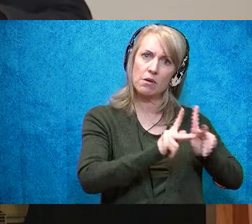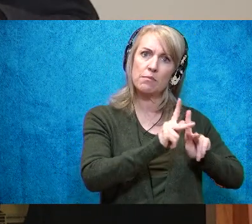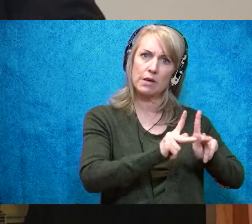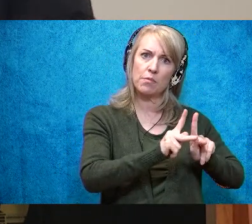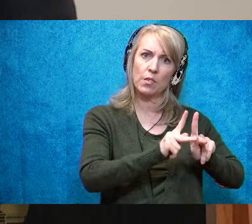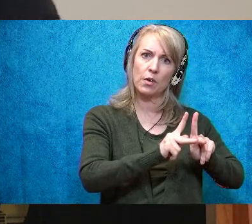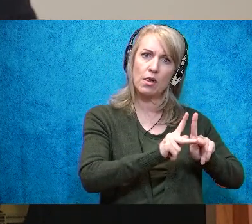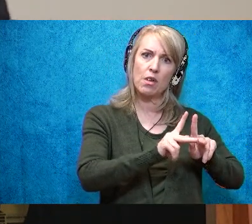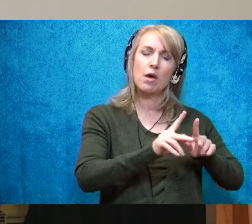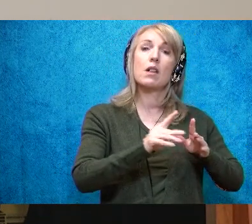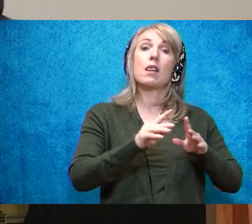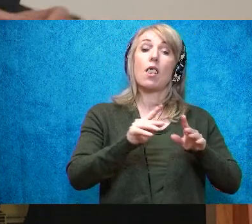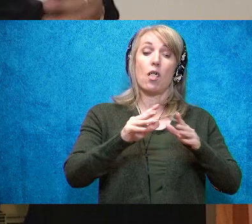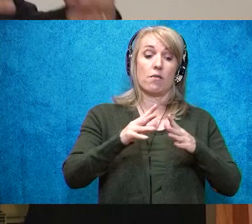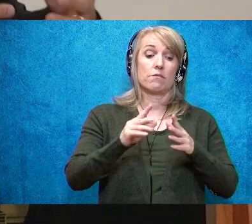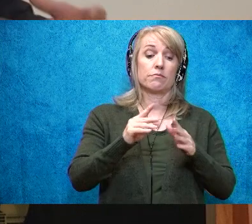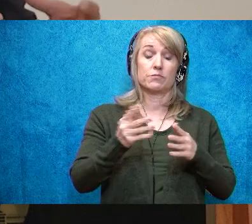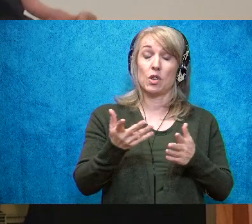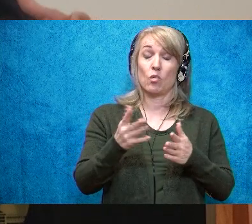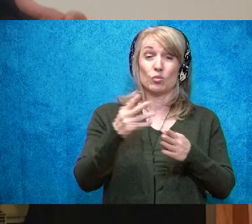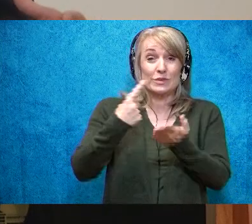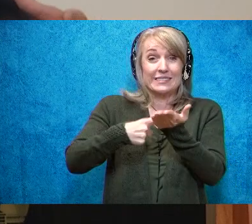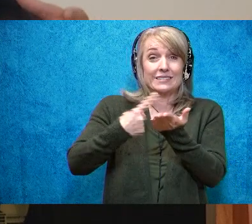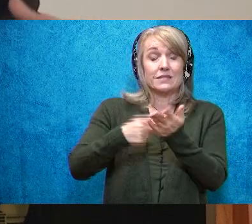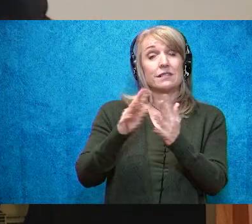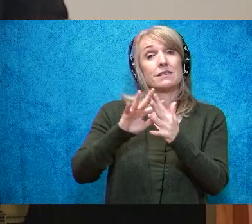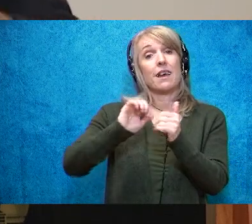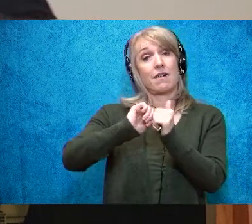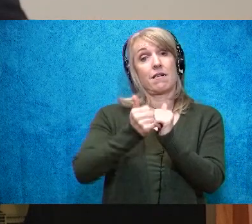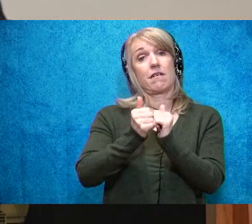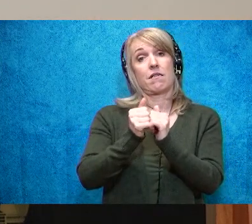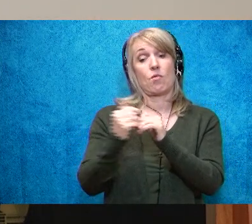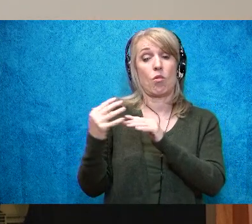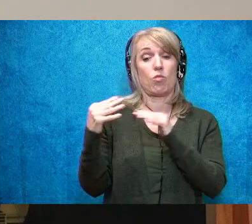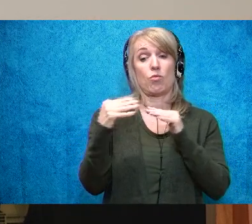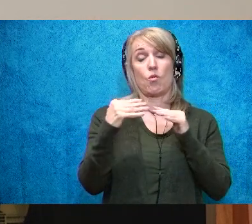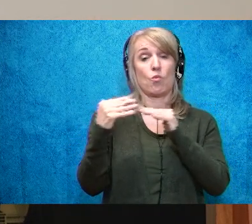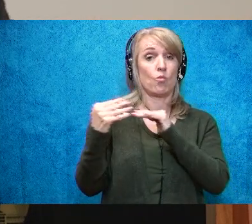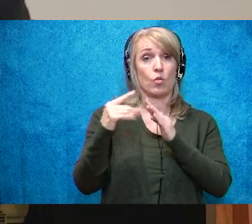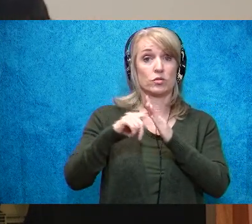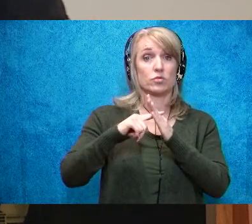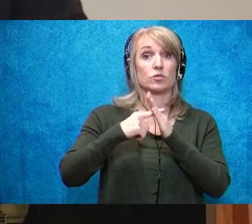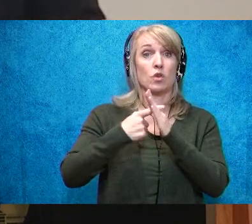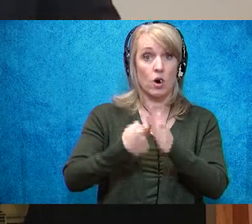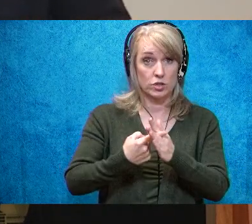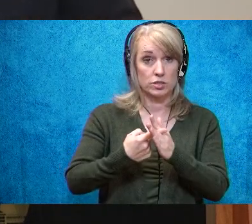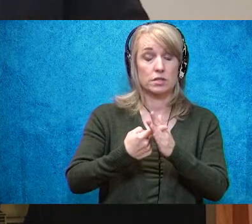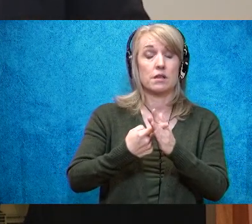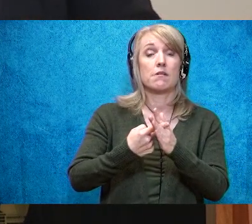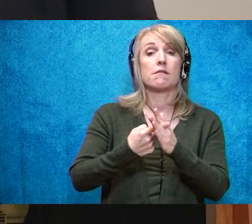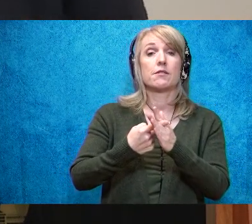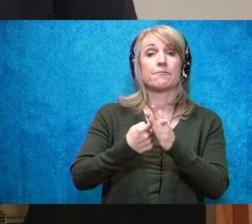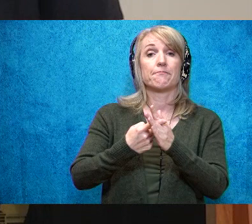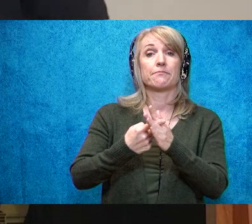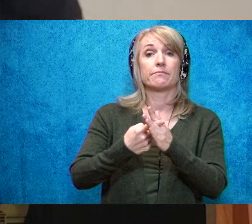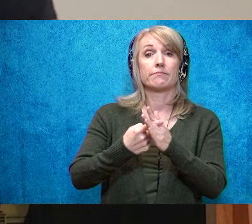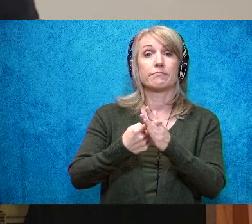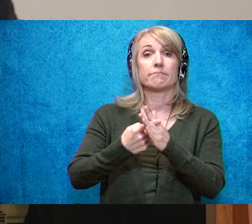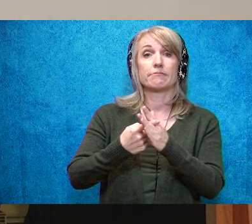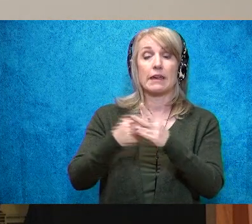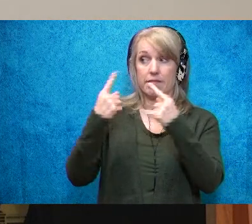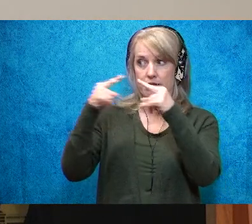war begins and how we move from that neutrality to getting involved in declaring war. So our essential